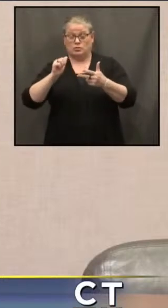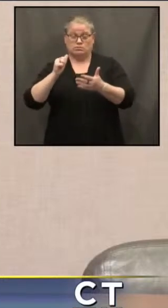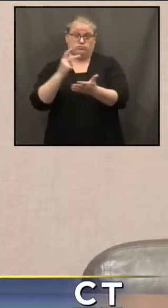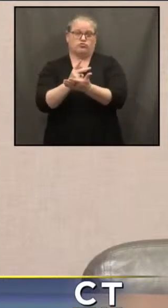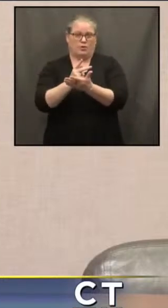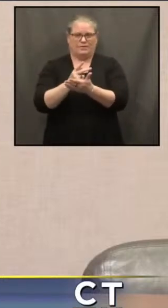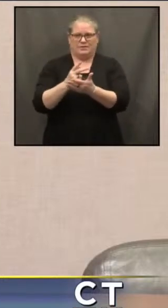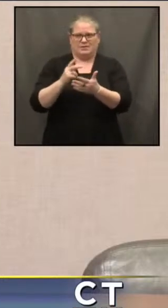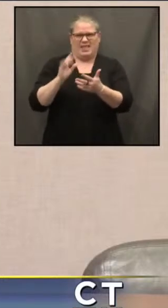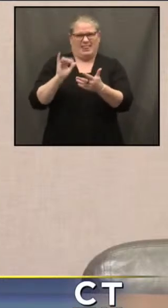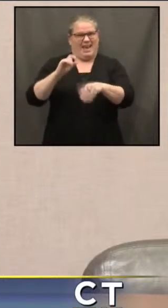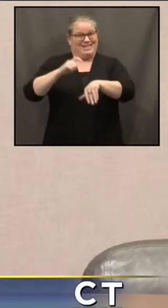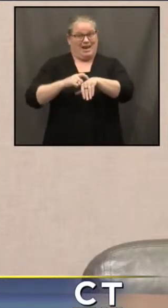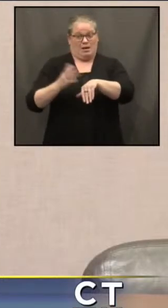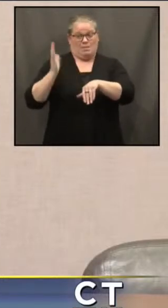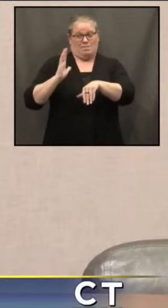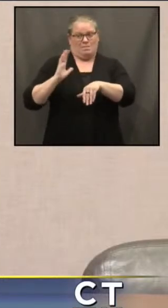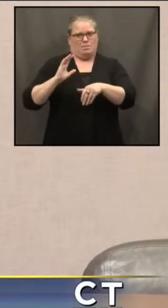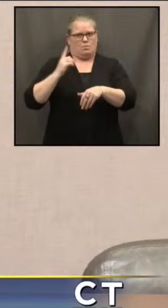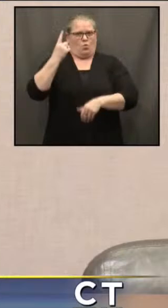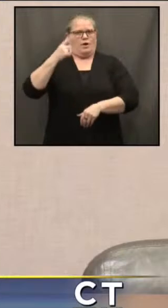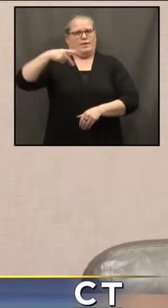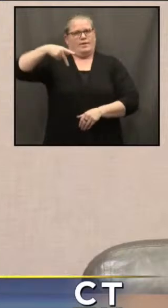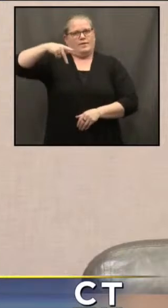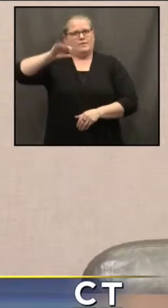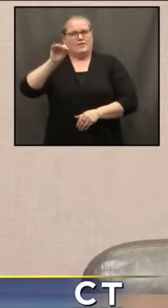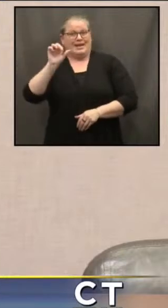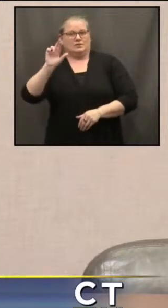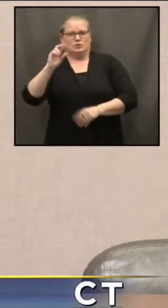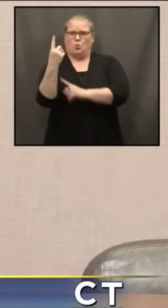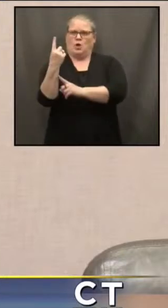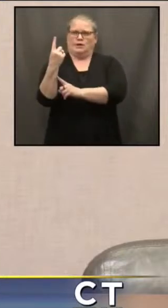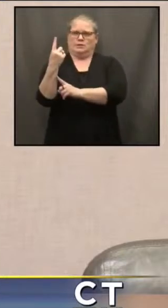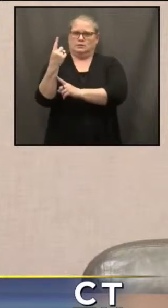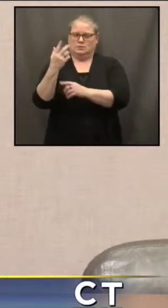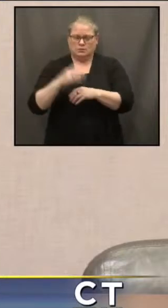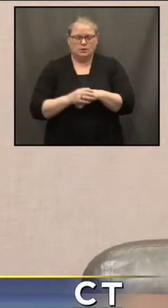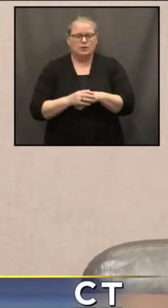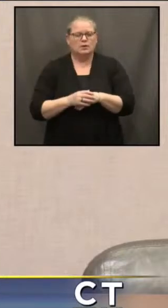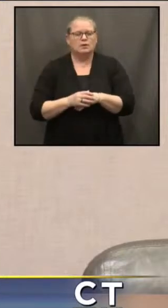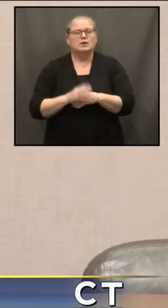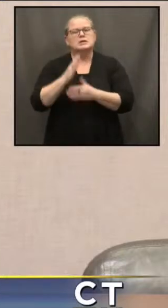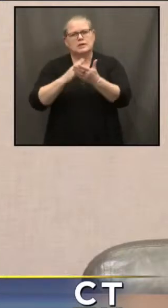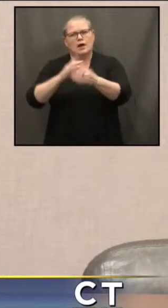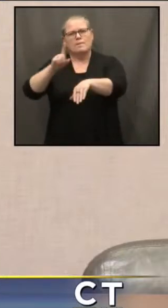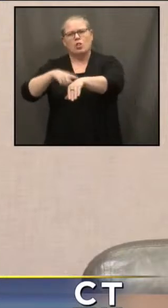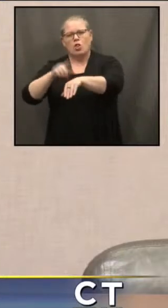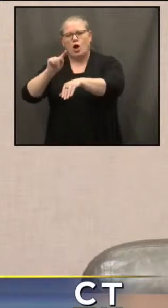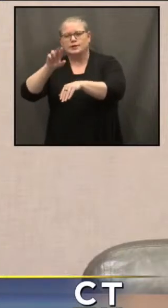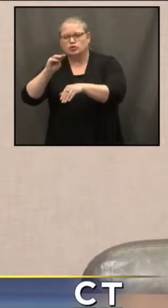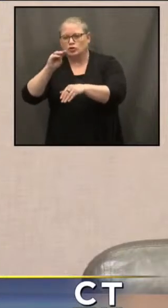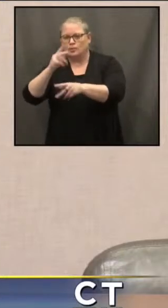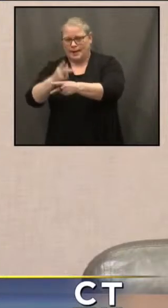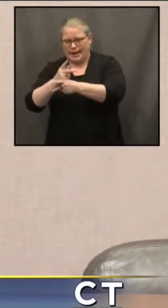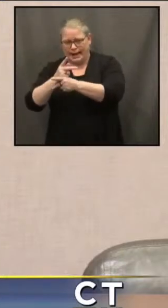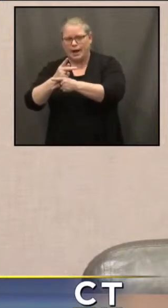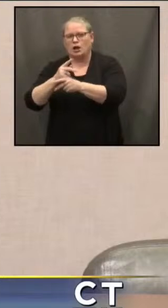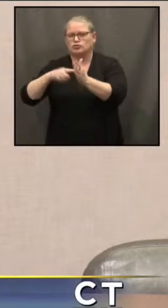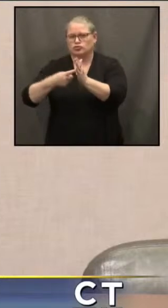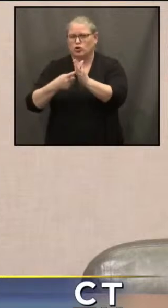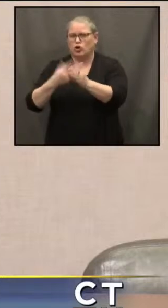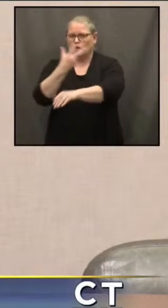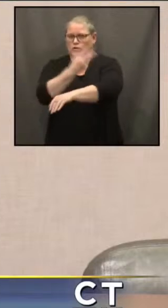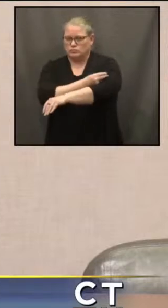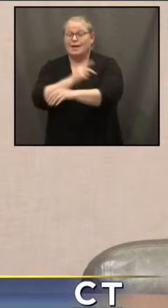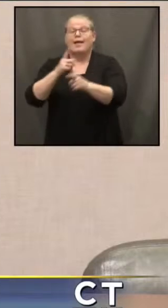were Pfizer clinics that were starting in the long-term care setting. Then both Moderna and J&J were approved. So now all the